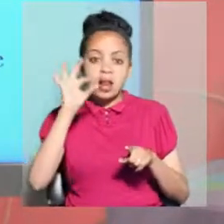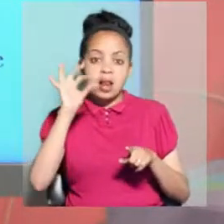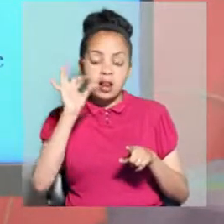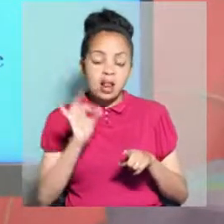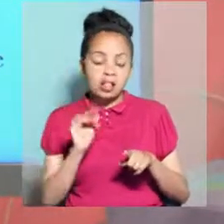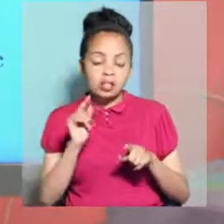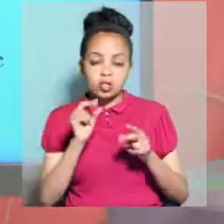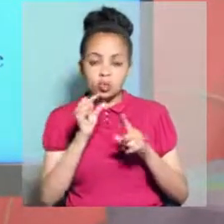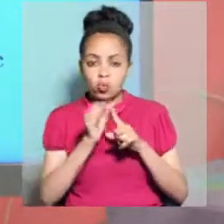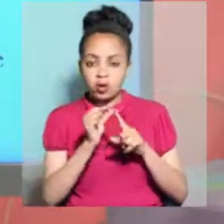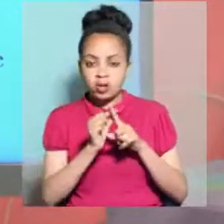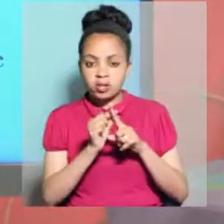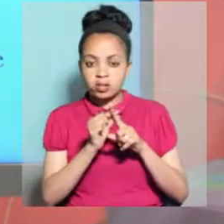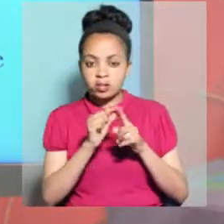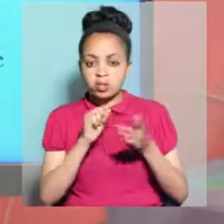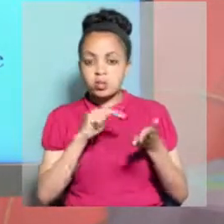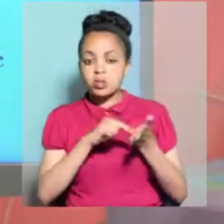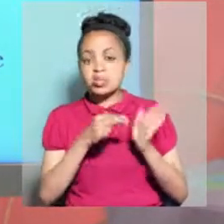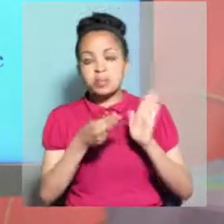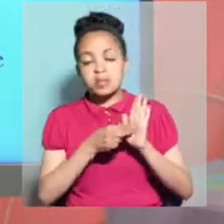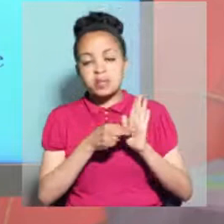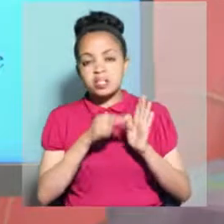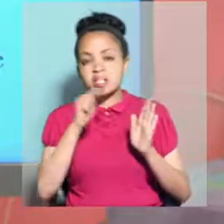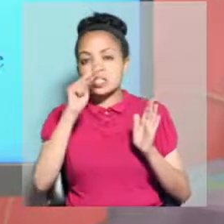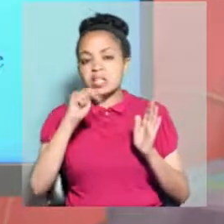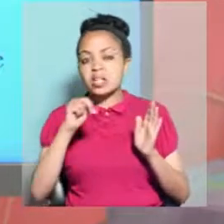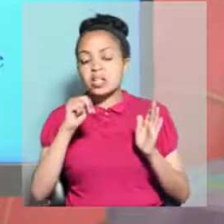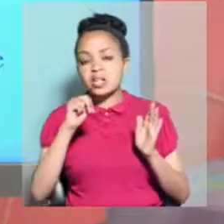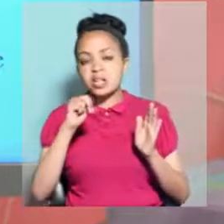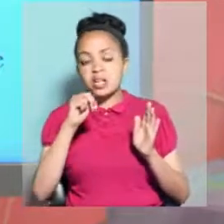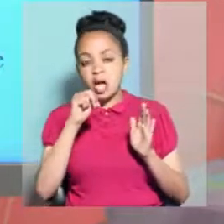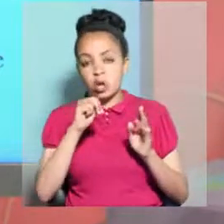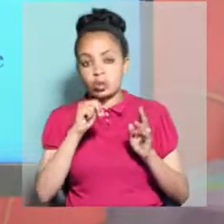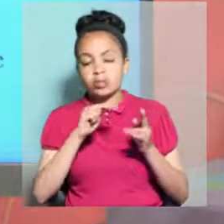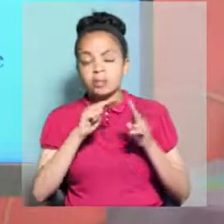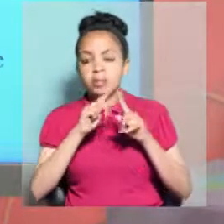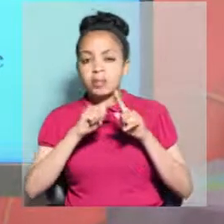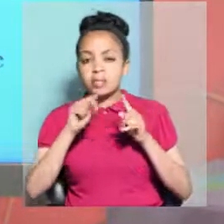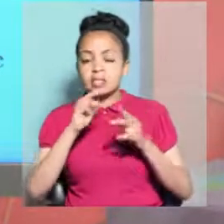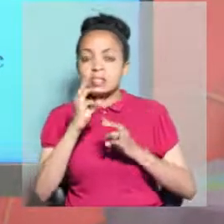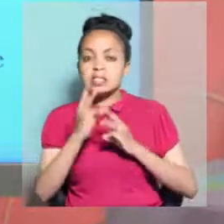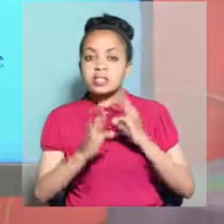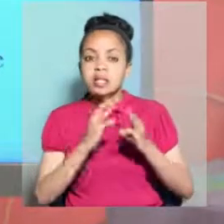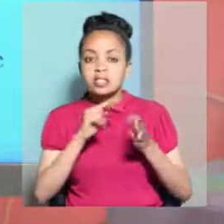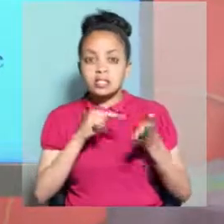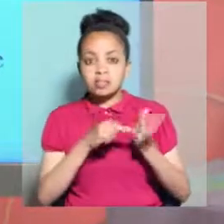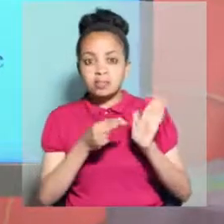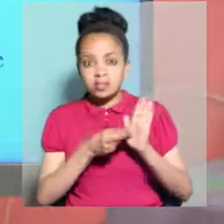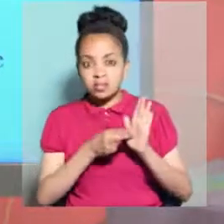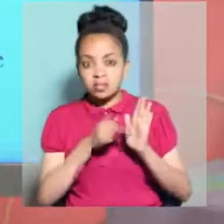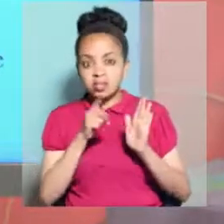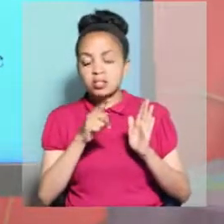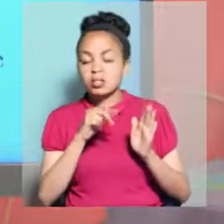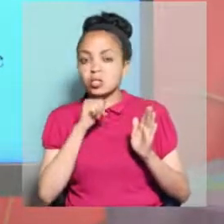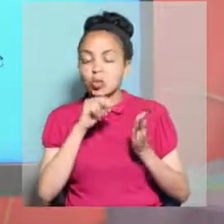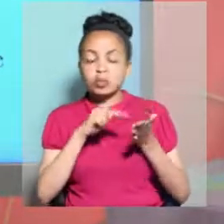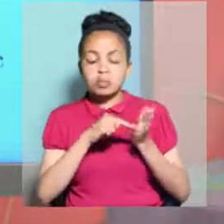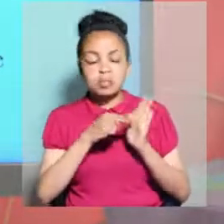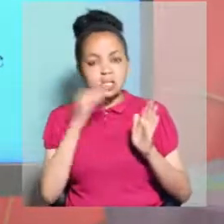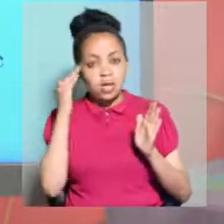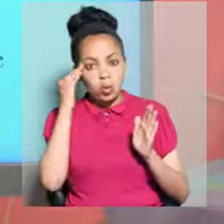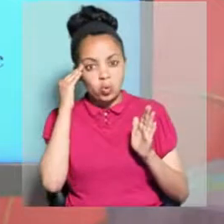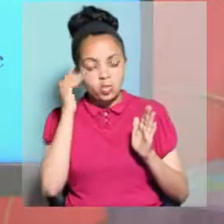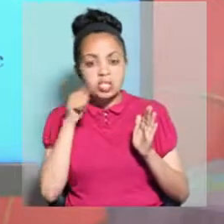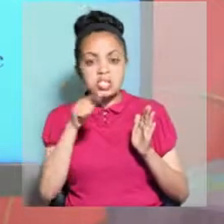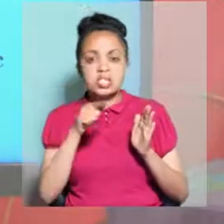two means neology. But when we say science, it doesn't mean directly it is neology, but it